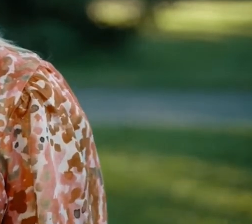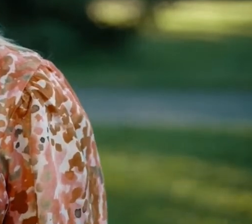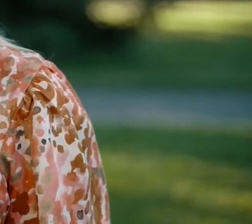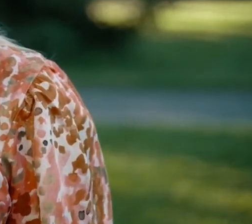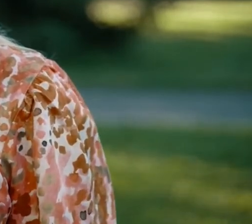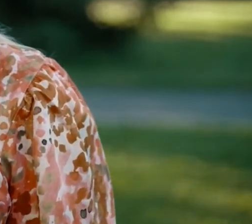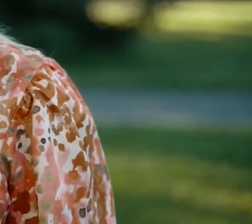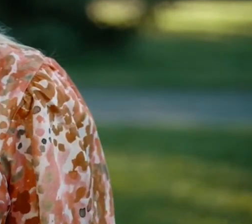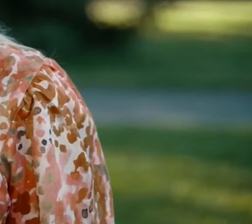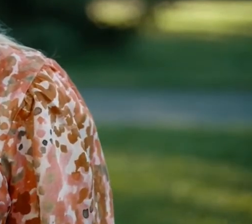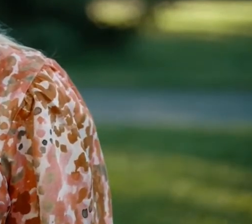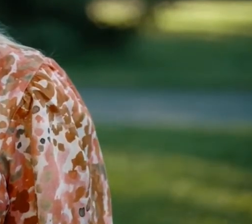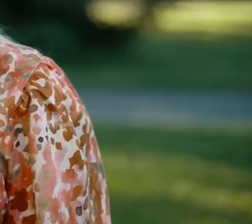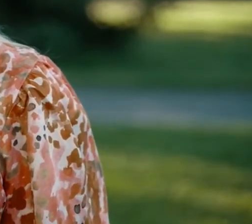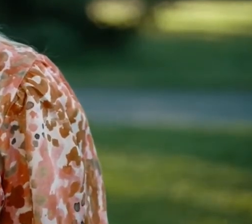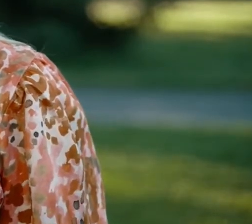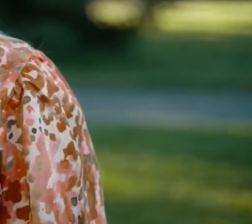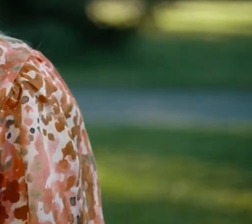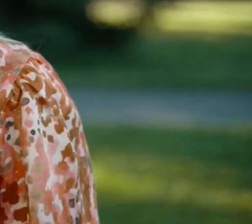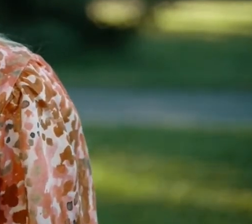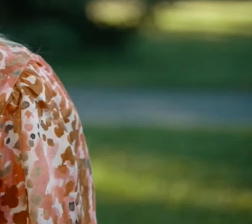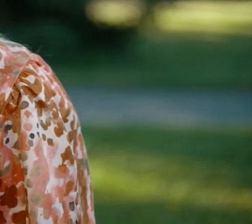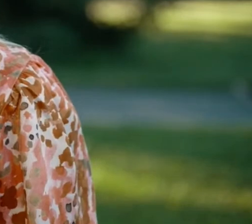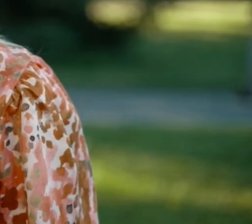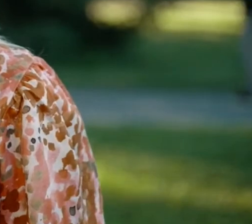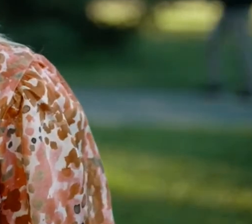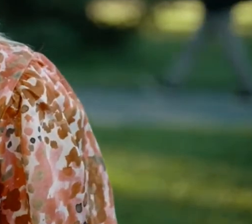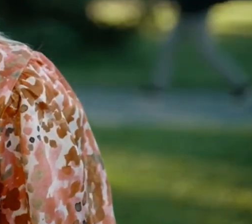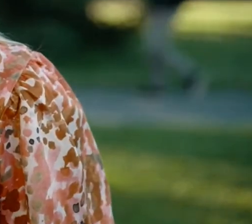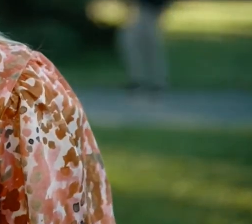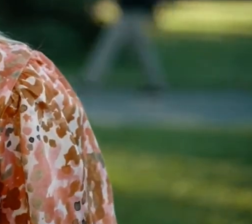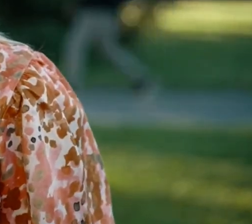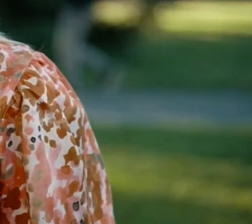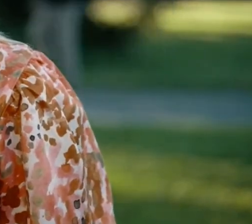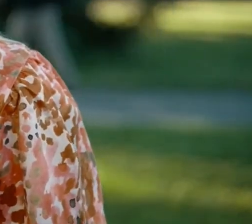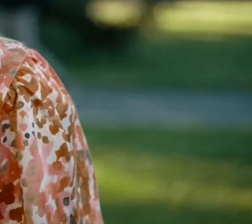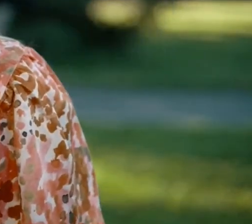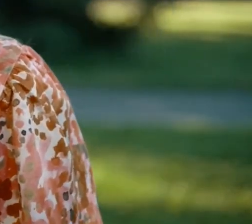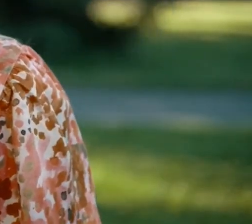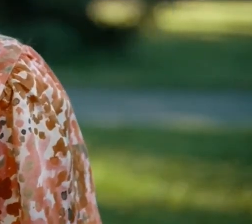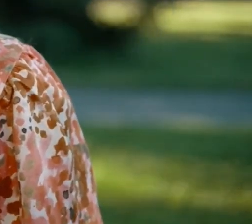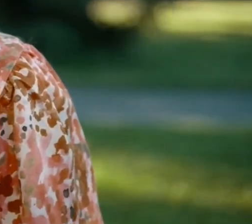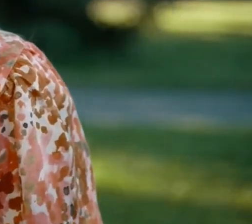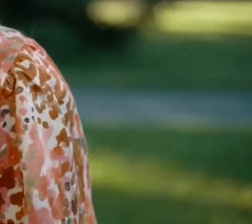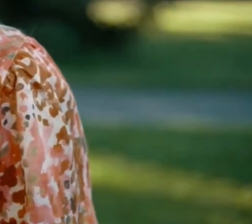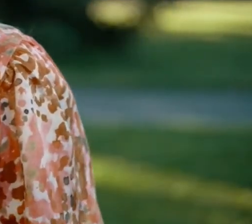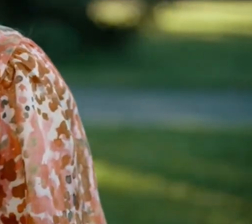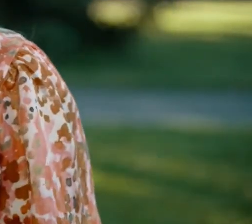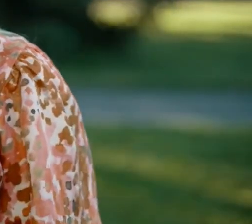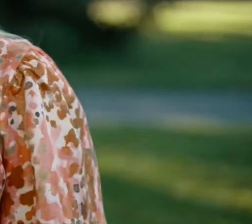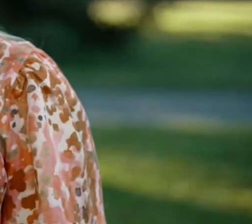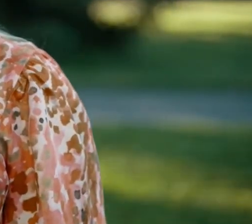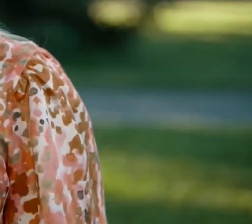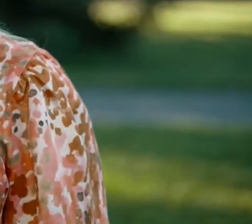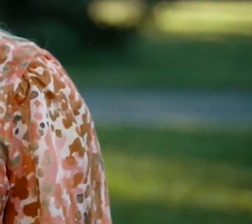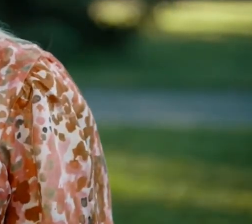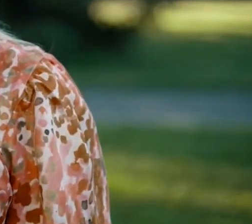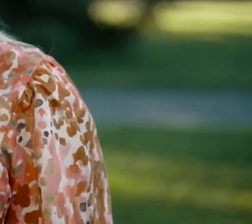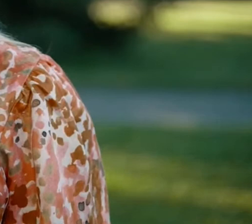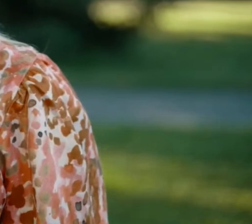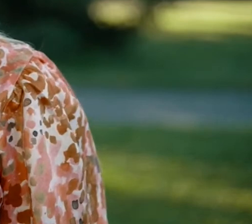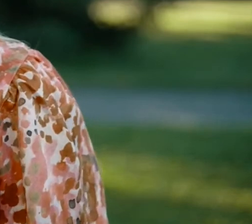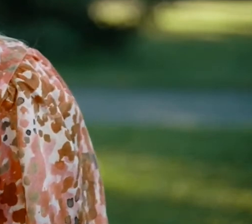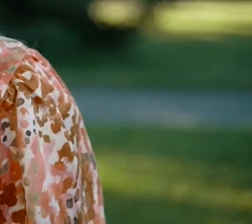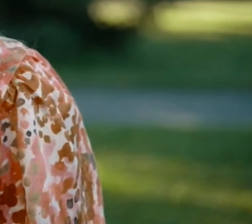over 300 million euros and about 2,500 jobs. A national park can